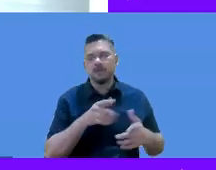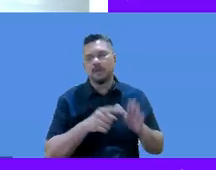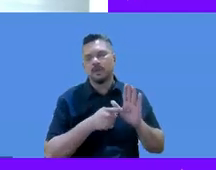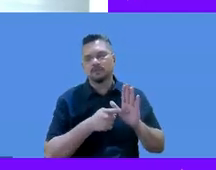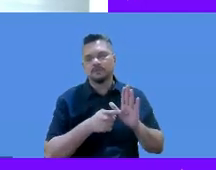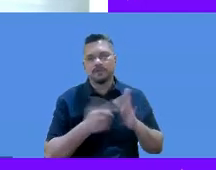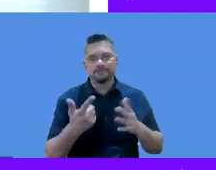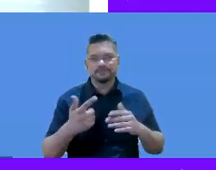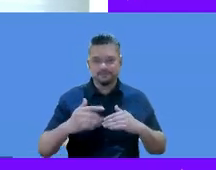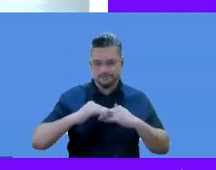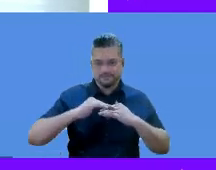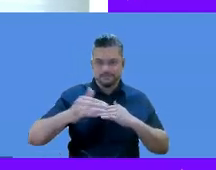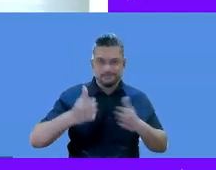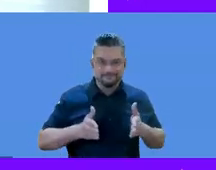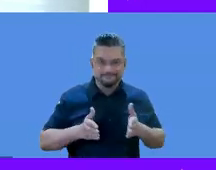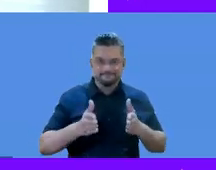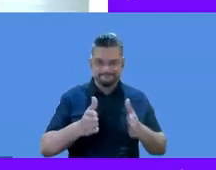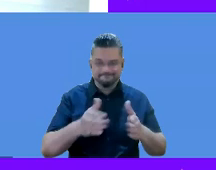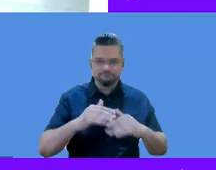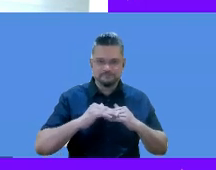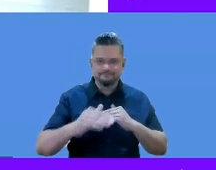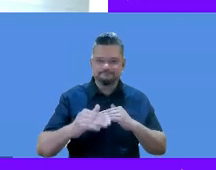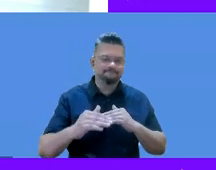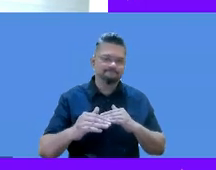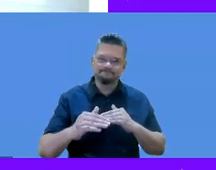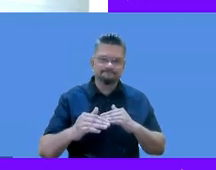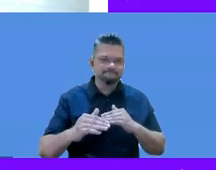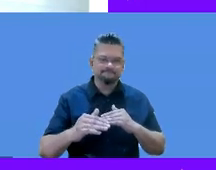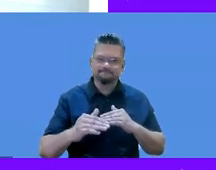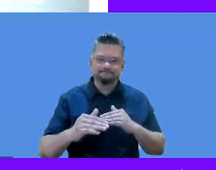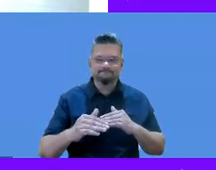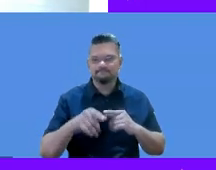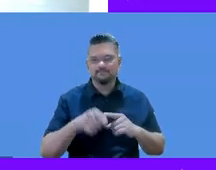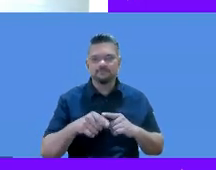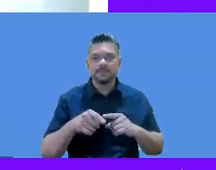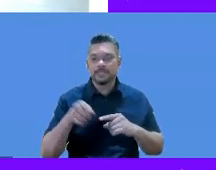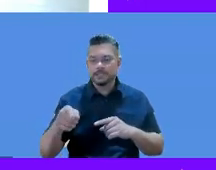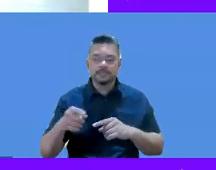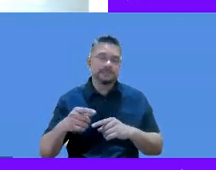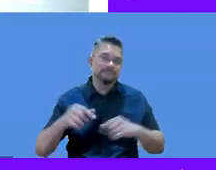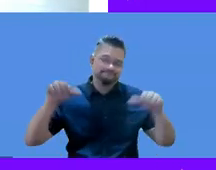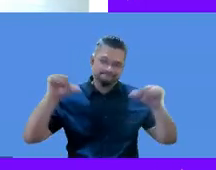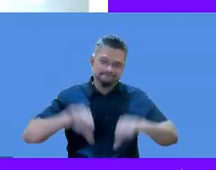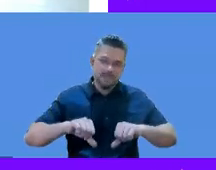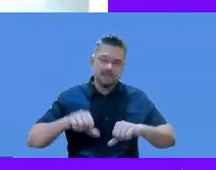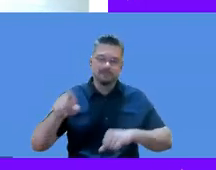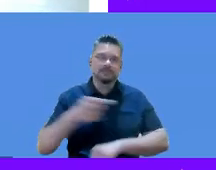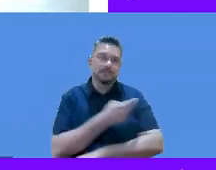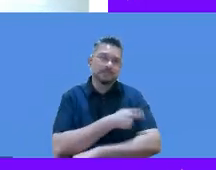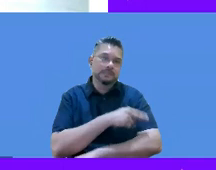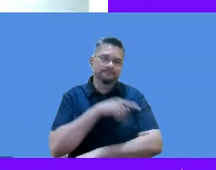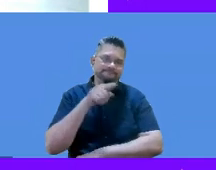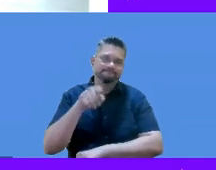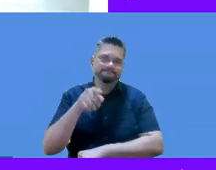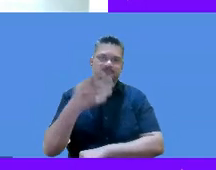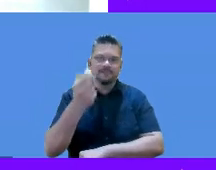the bad road conditions, unfortunately, are roads leading to SRH clinics. So making it really difficult for girls to kind of